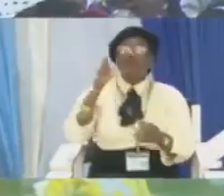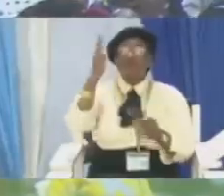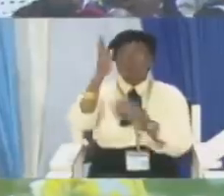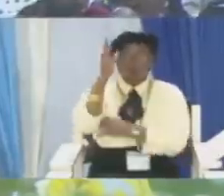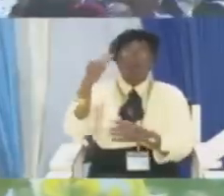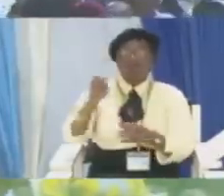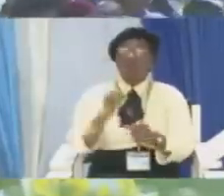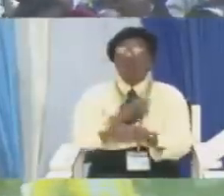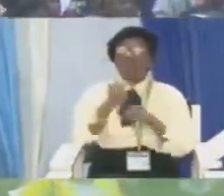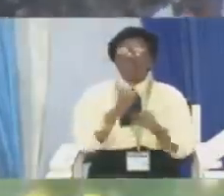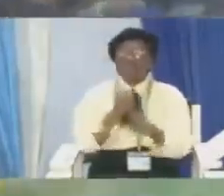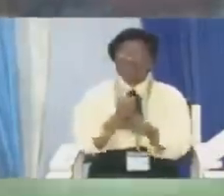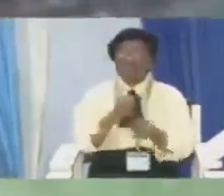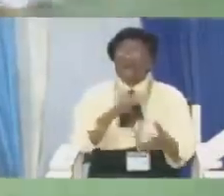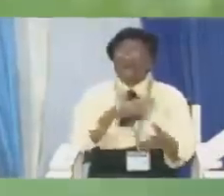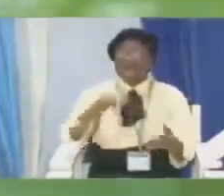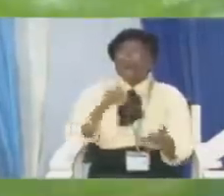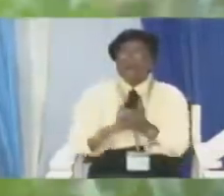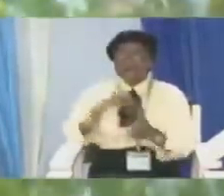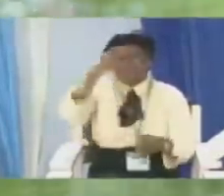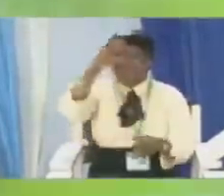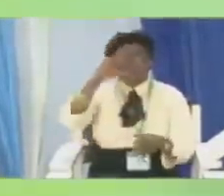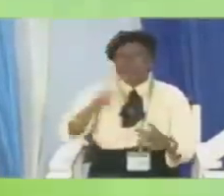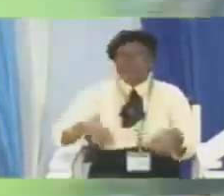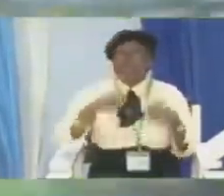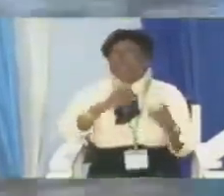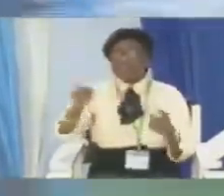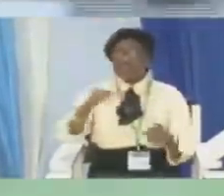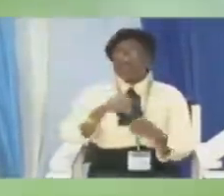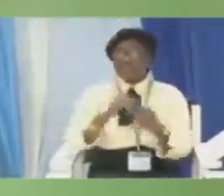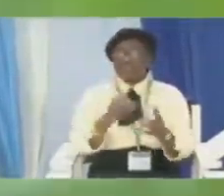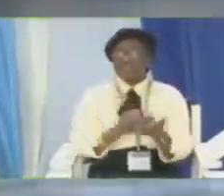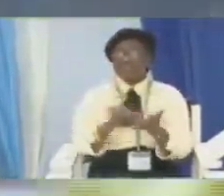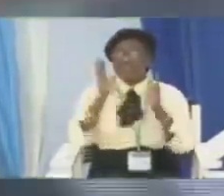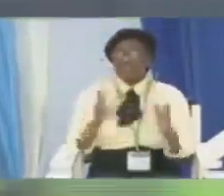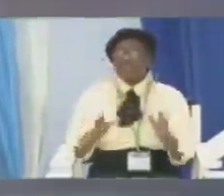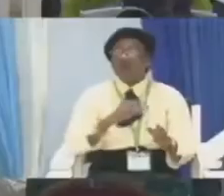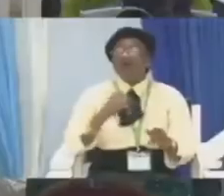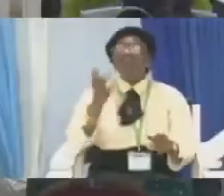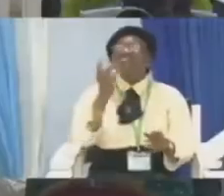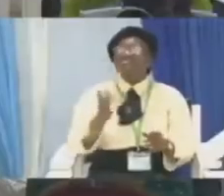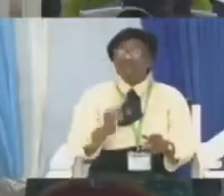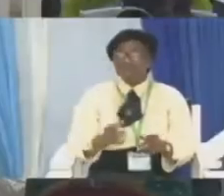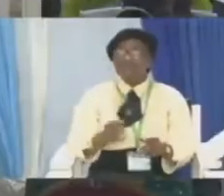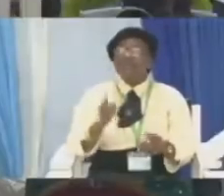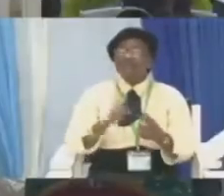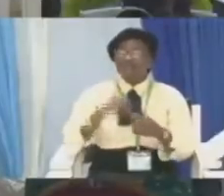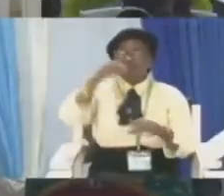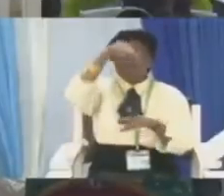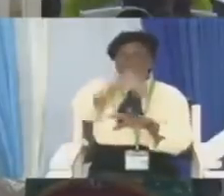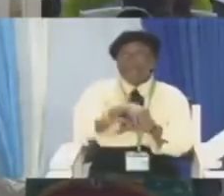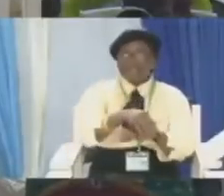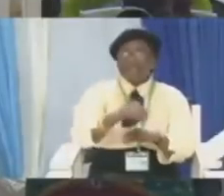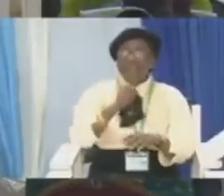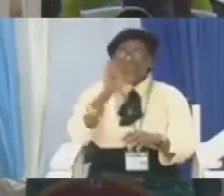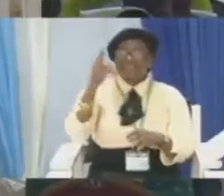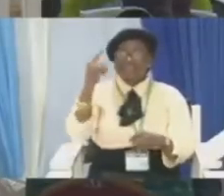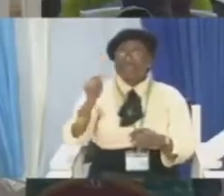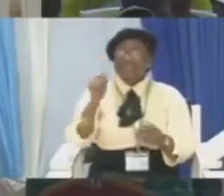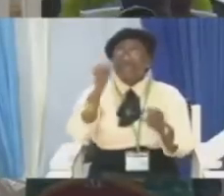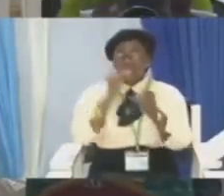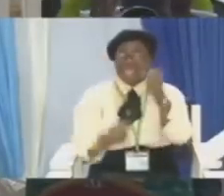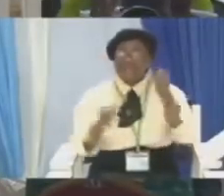that man that is living in failure and disappointment, tonight is the end of that disappointment.